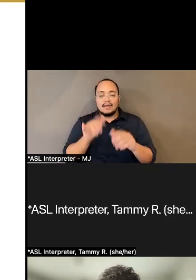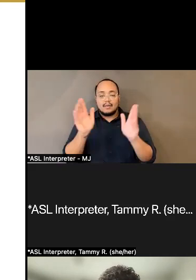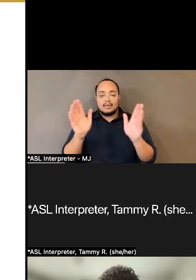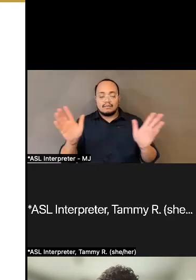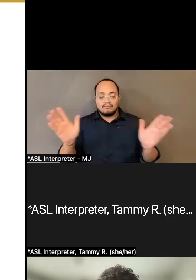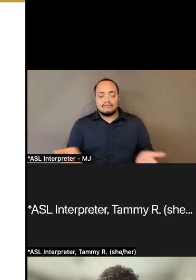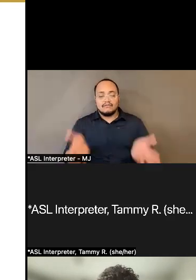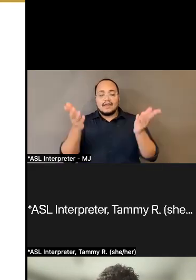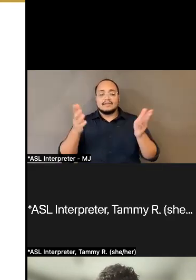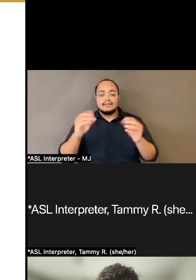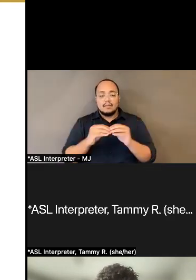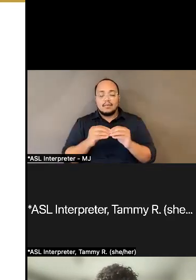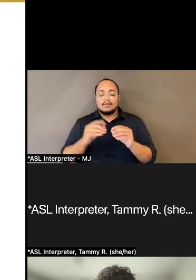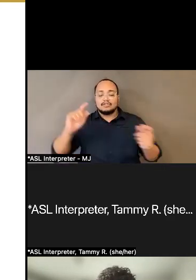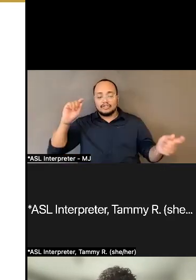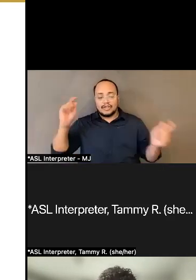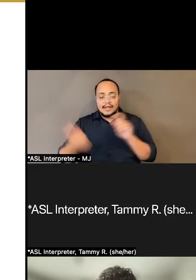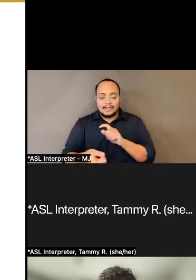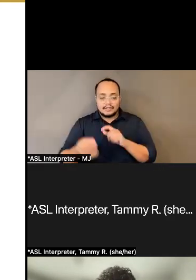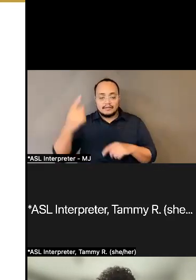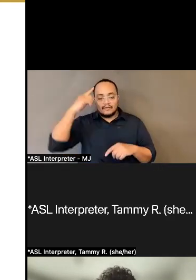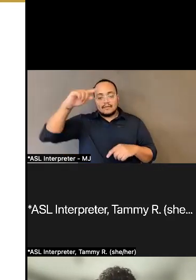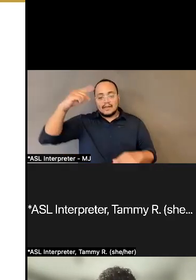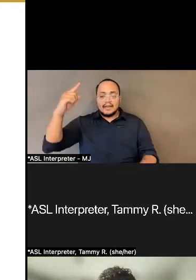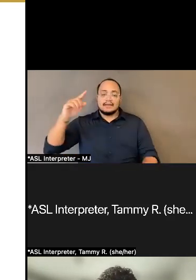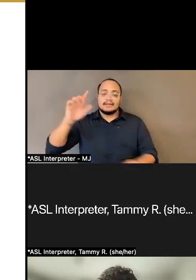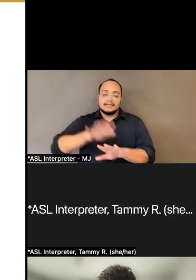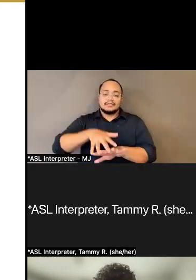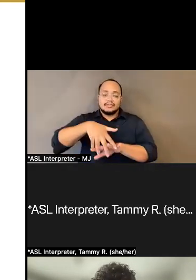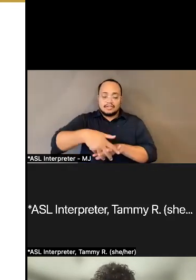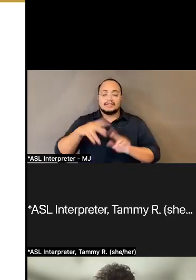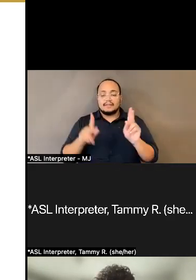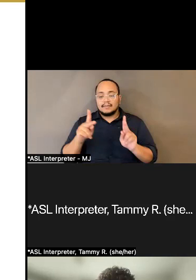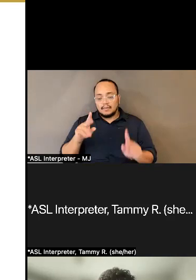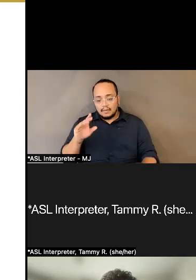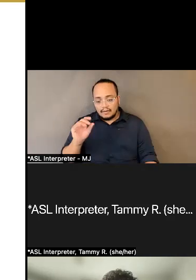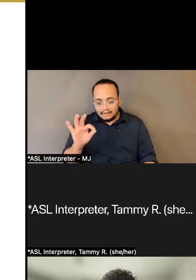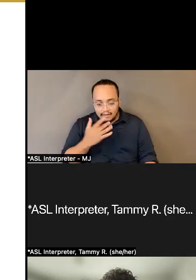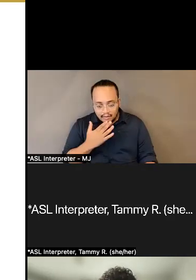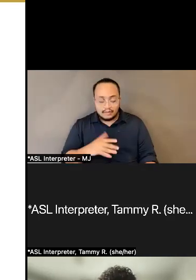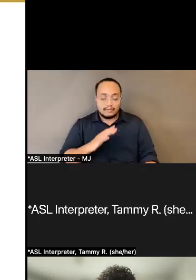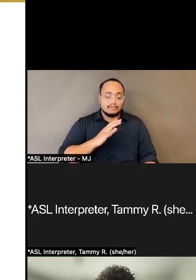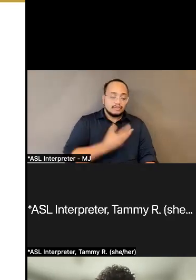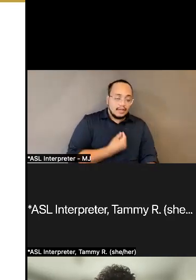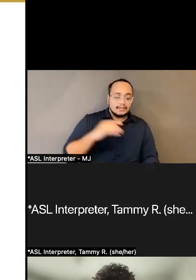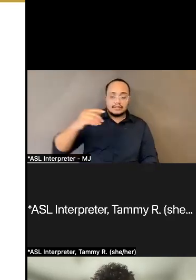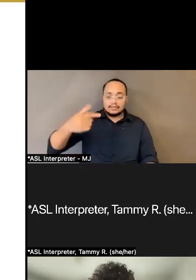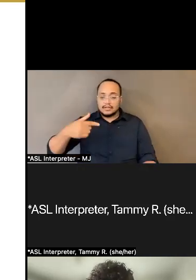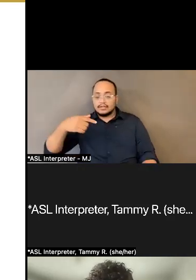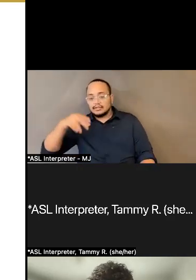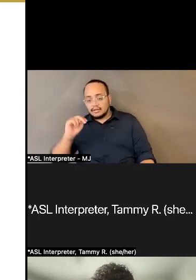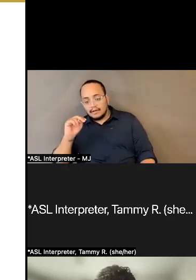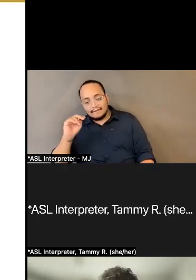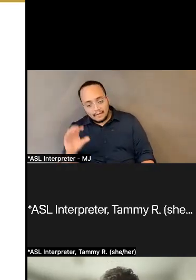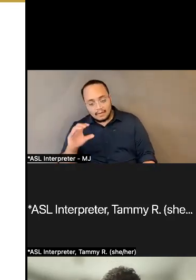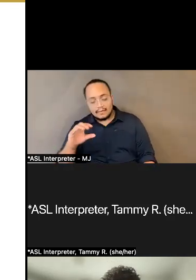advance meaningful change for Black, Indigenous, people of color, trans, gender